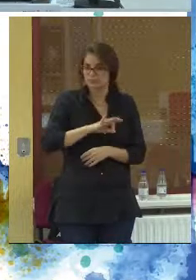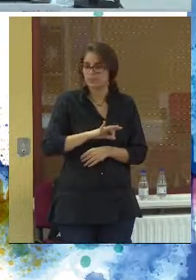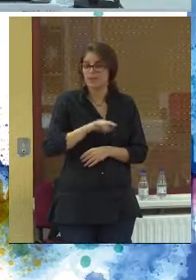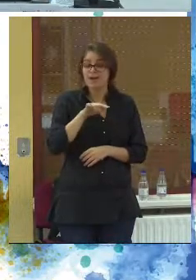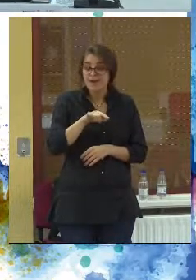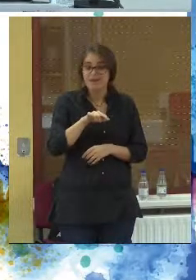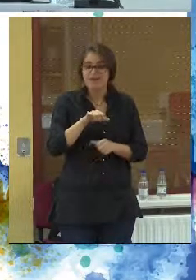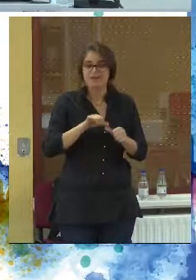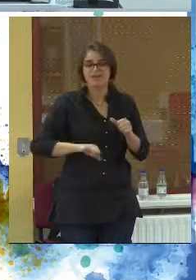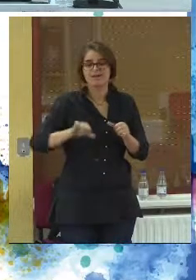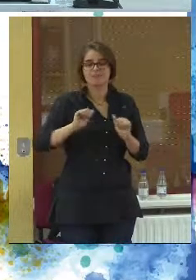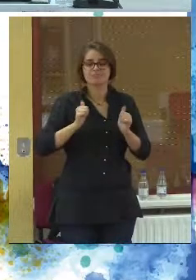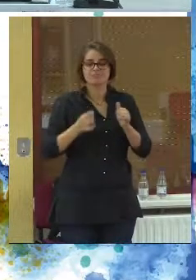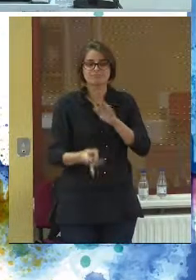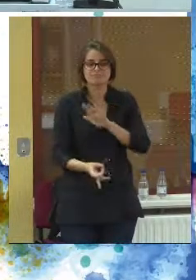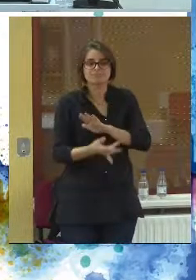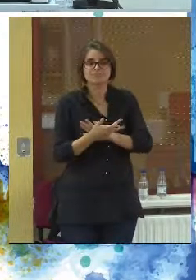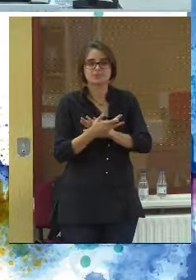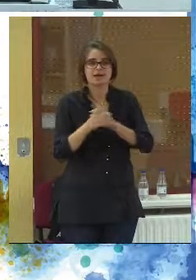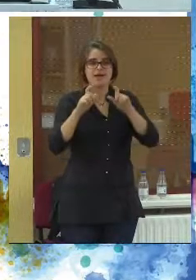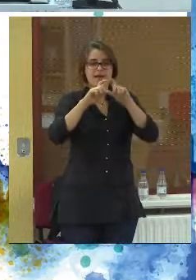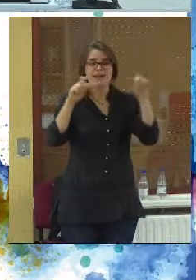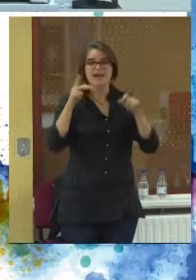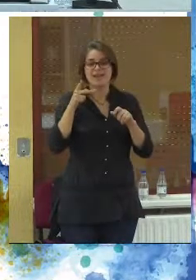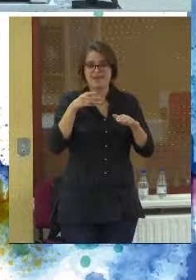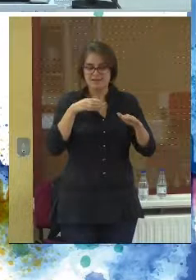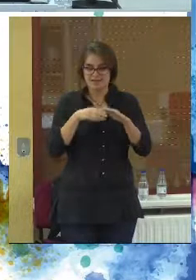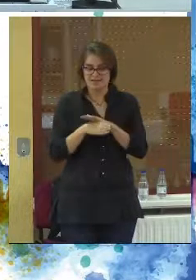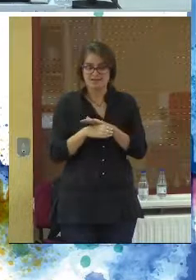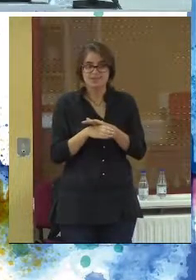that's when we came up with